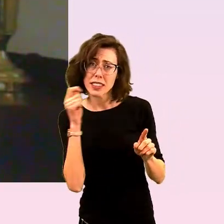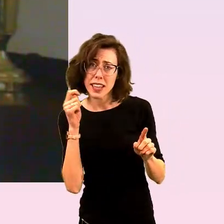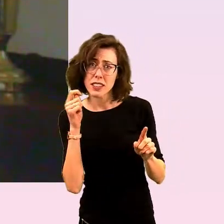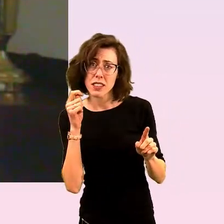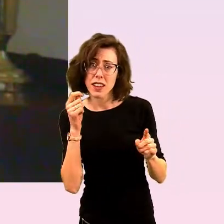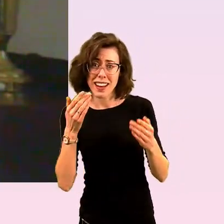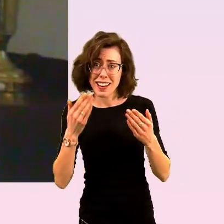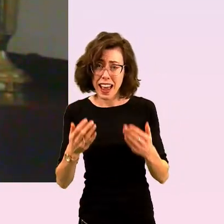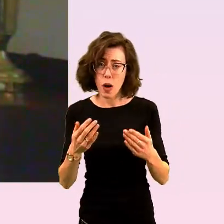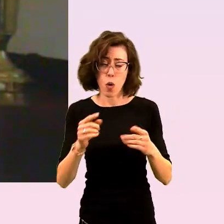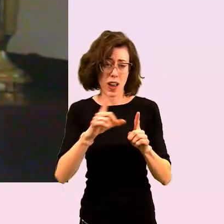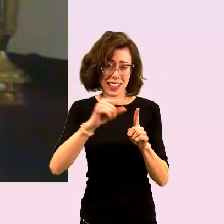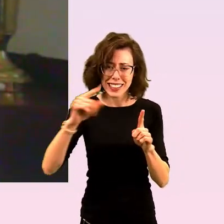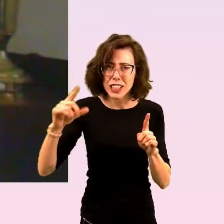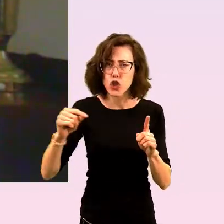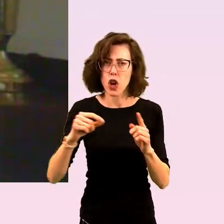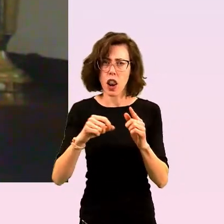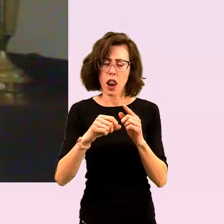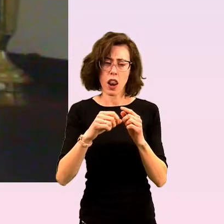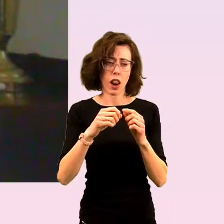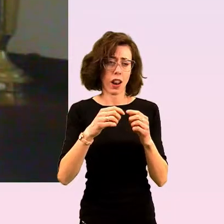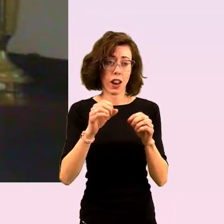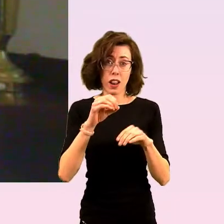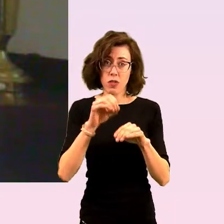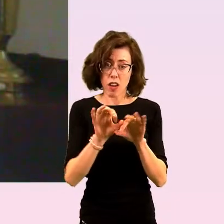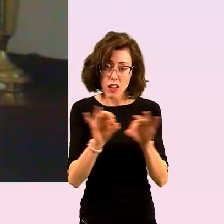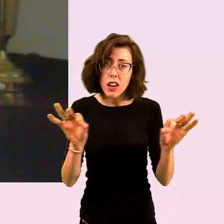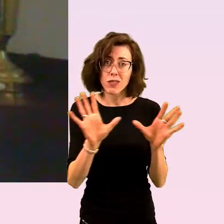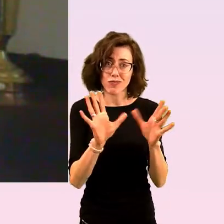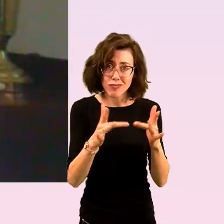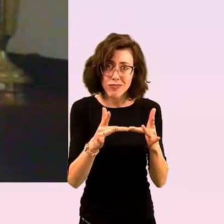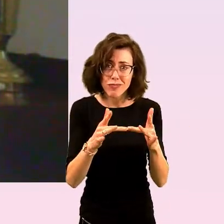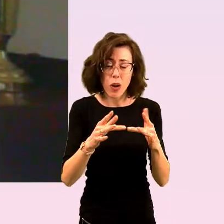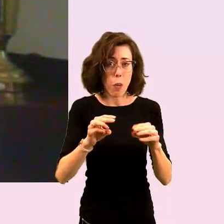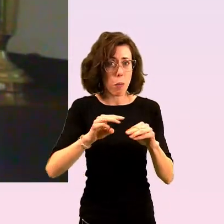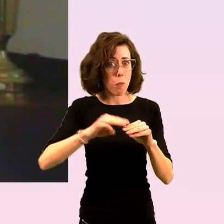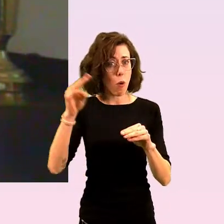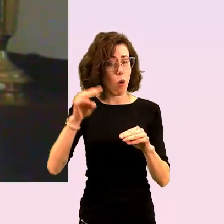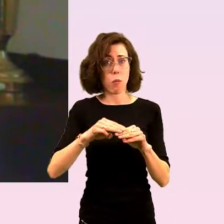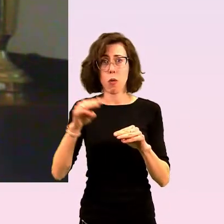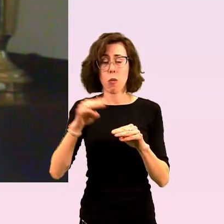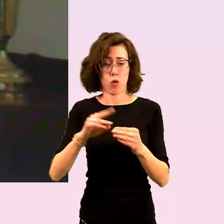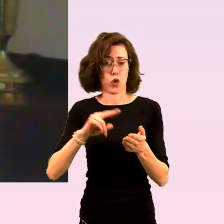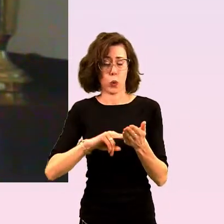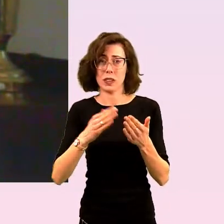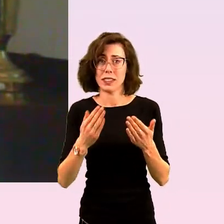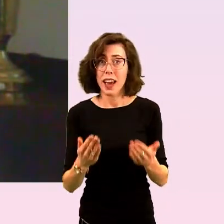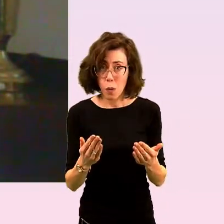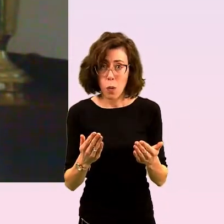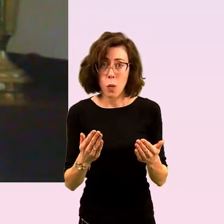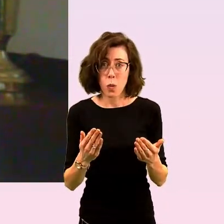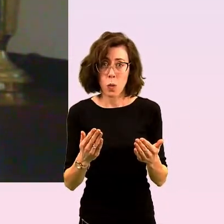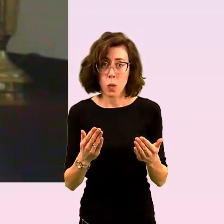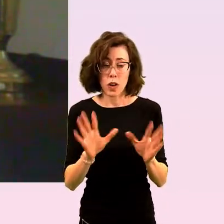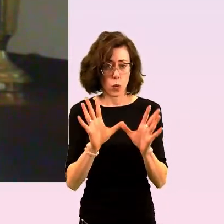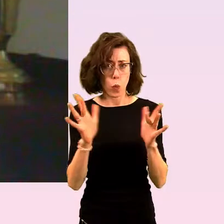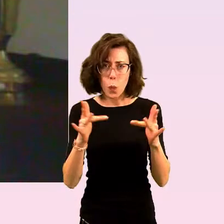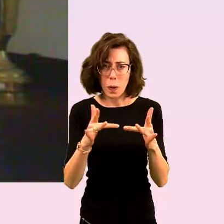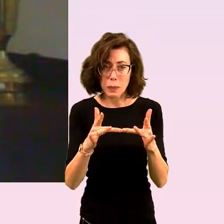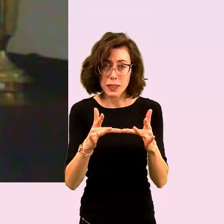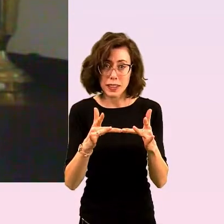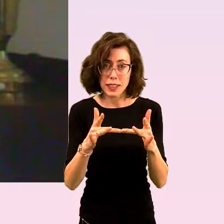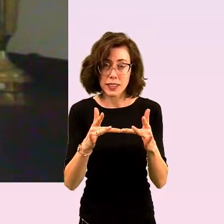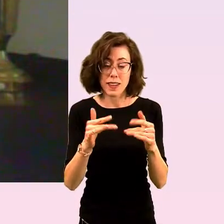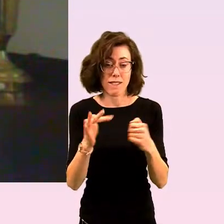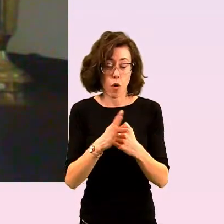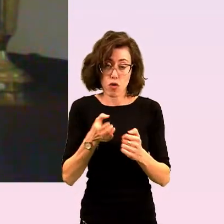our digital media, with all even the Education and Training Board websites that people are looking at, our main website to fetch